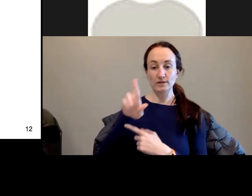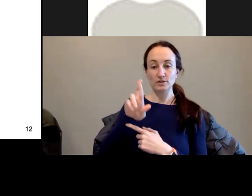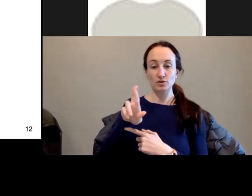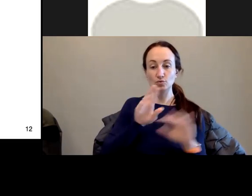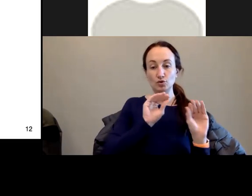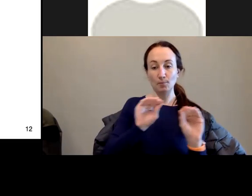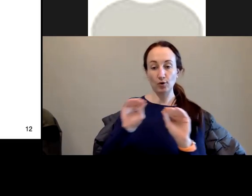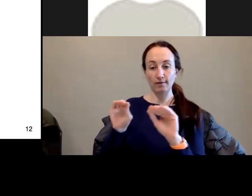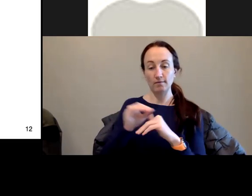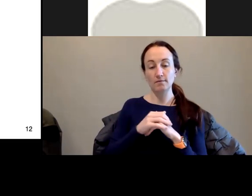right? And